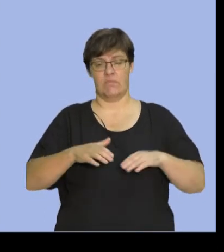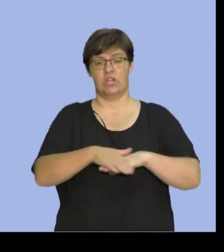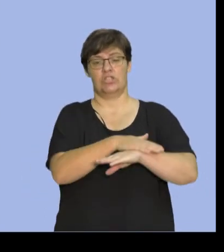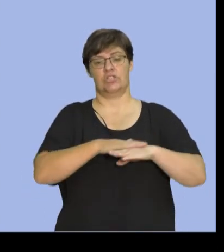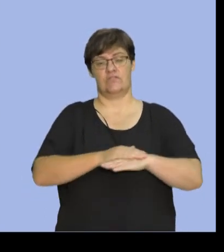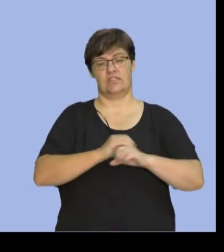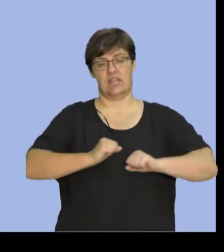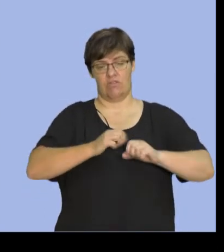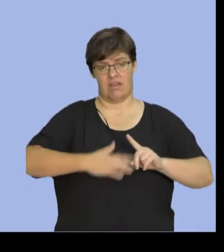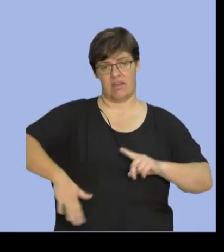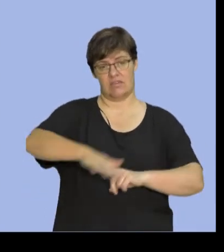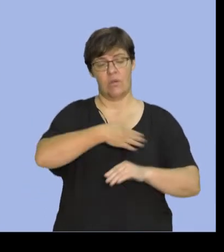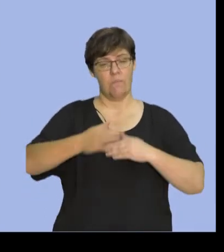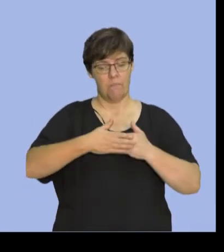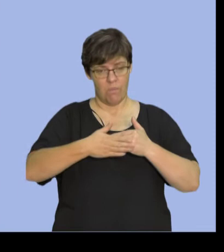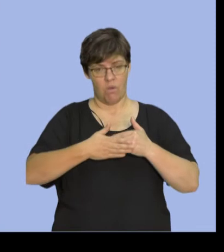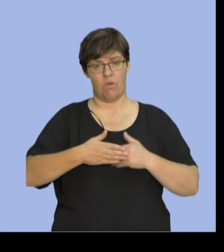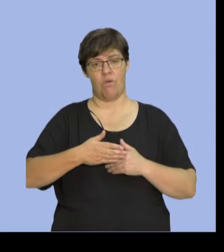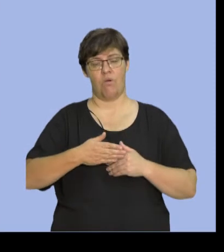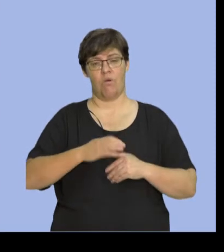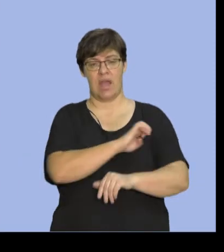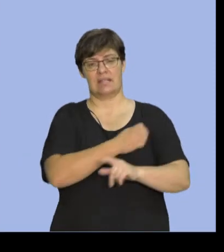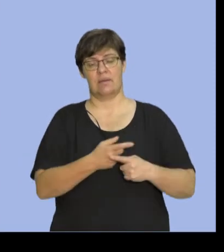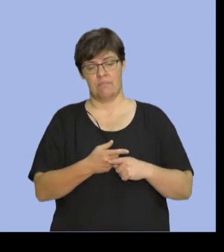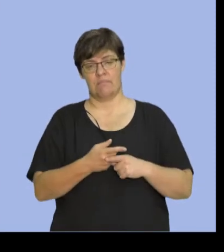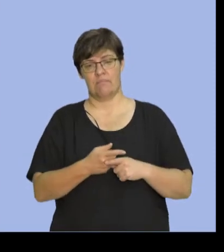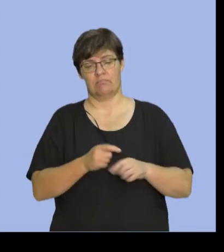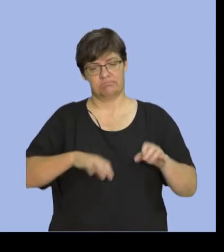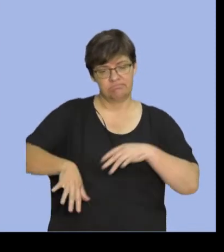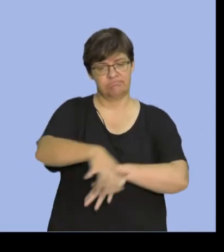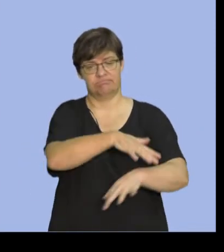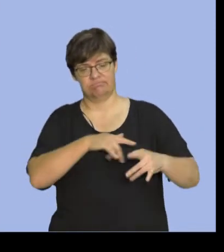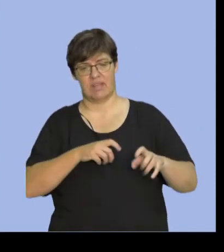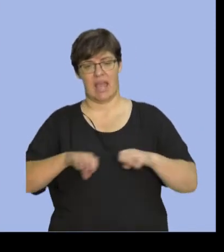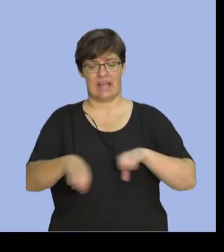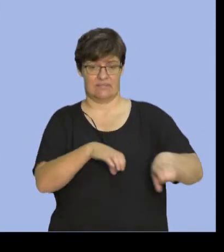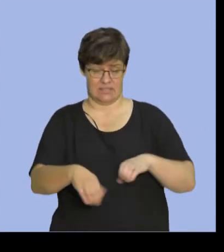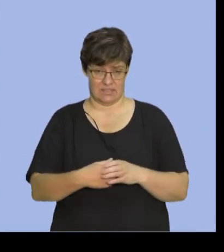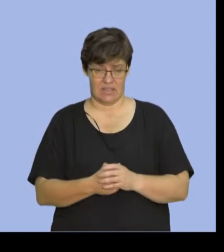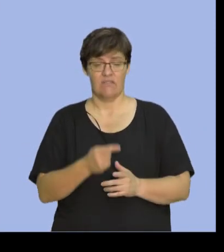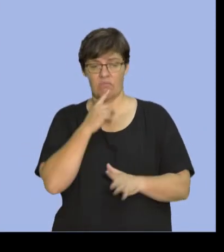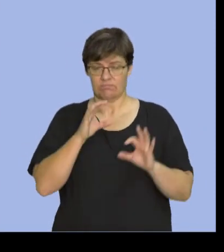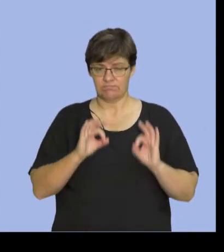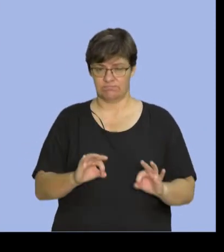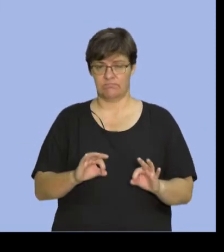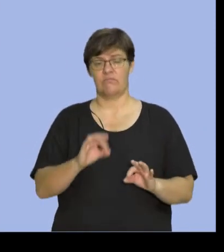for more enzyme activity to take place, making this an efficient organelle for cellular function.